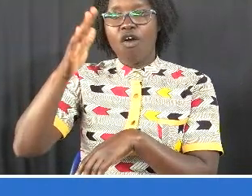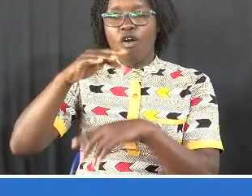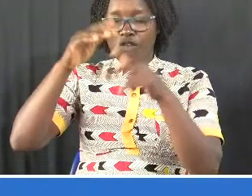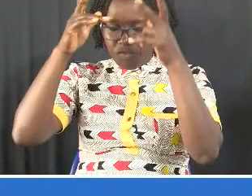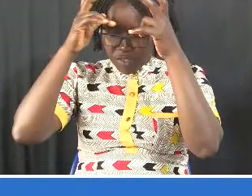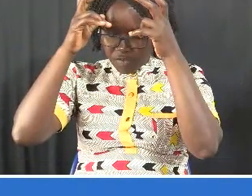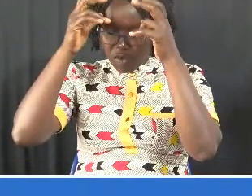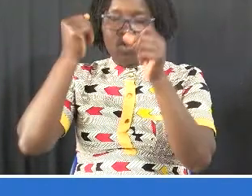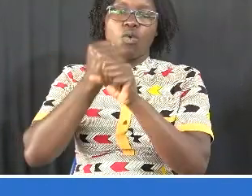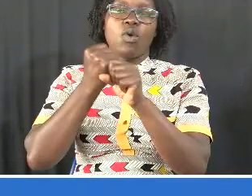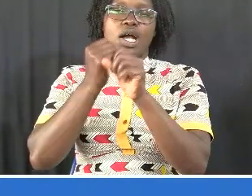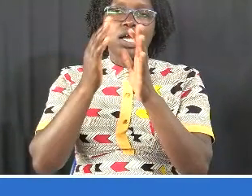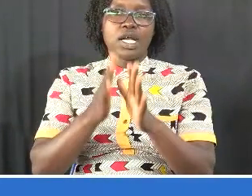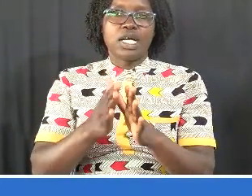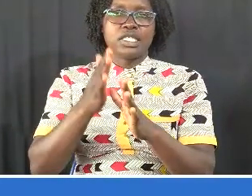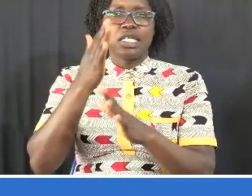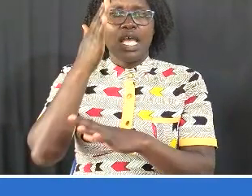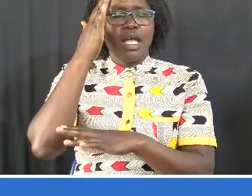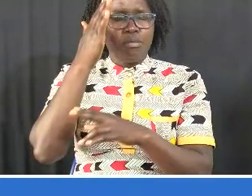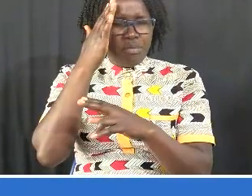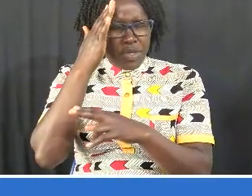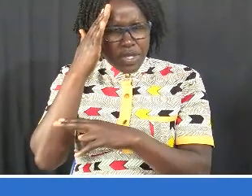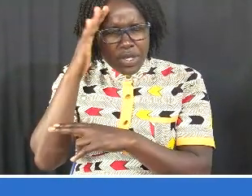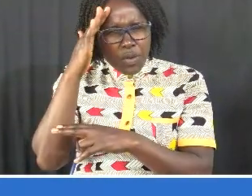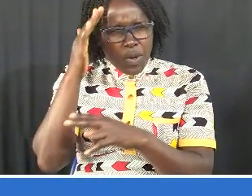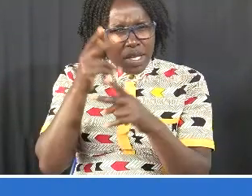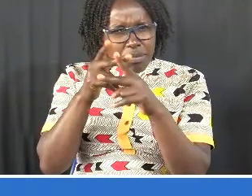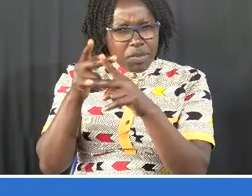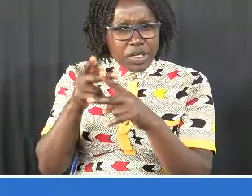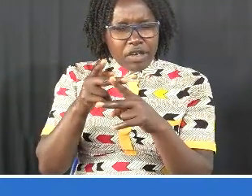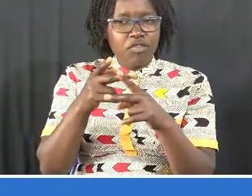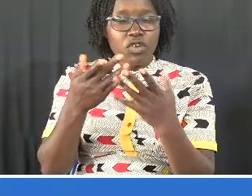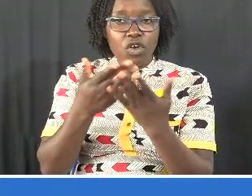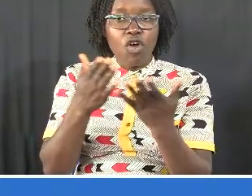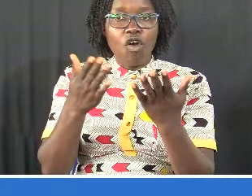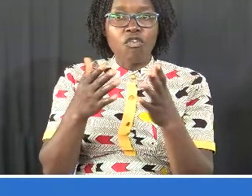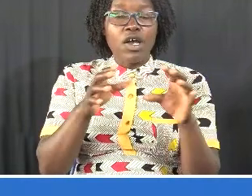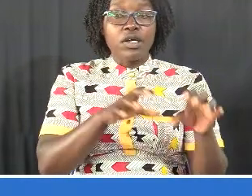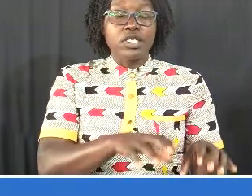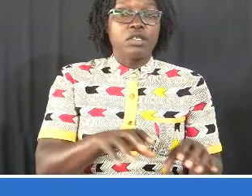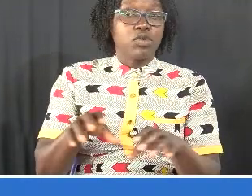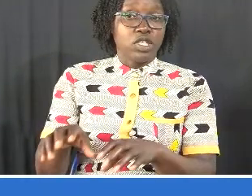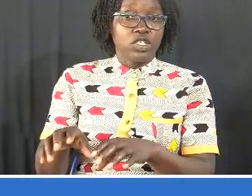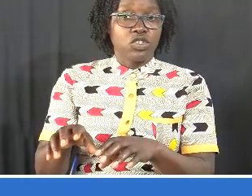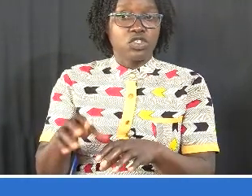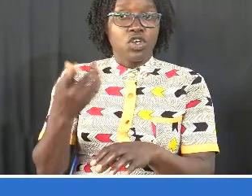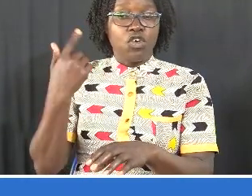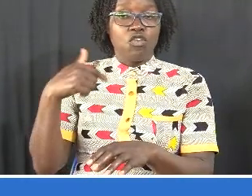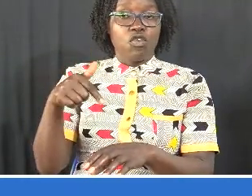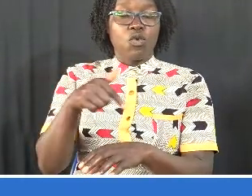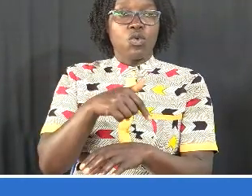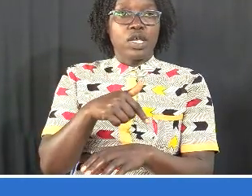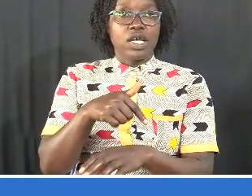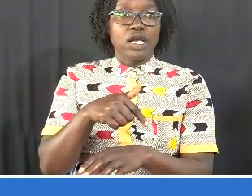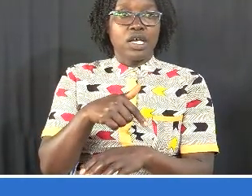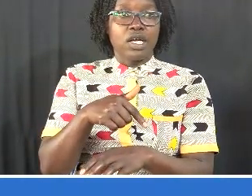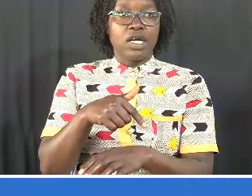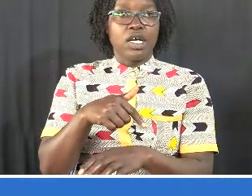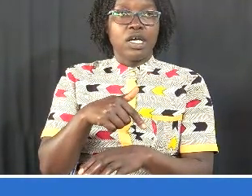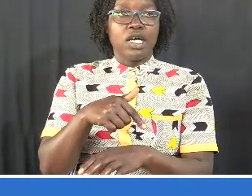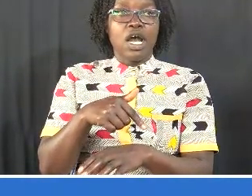workers, beware of mutilation. For we are